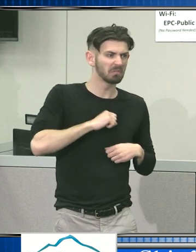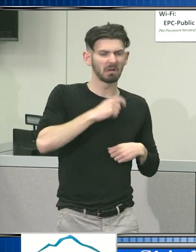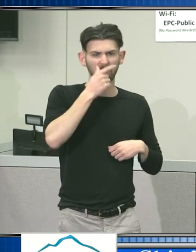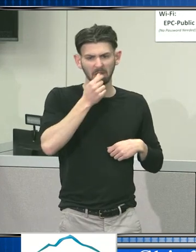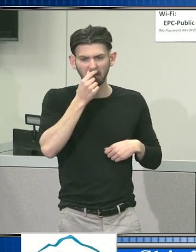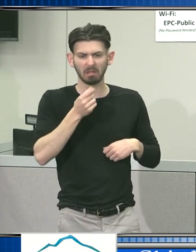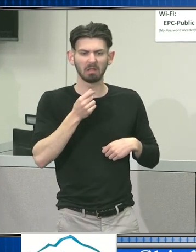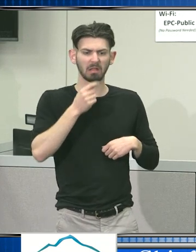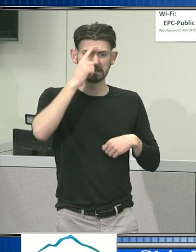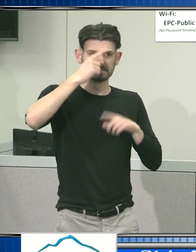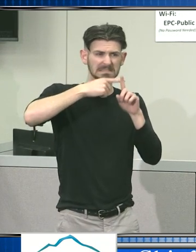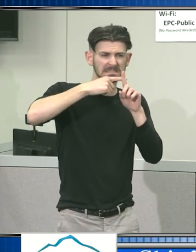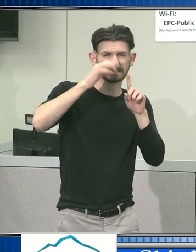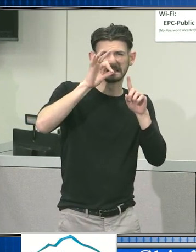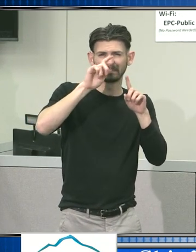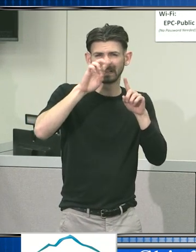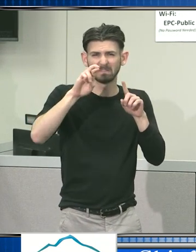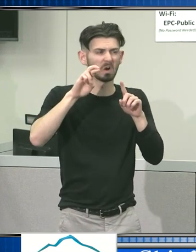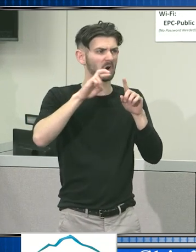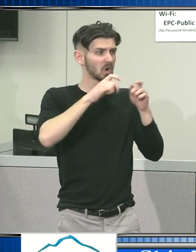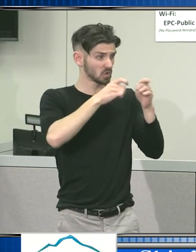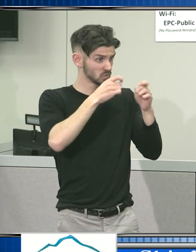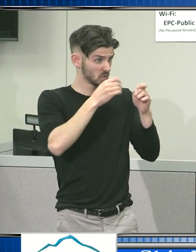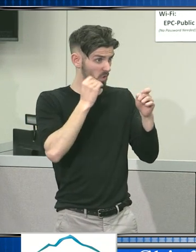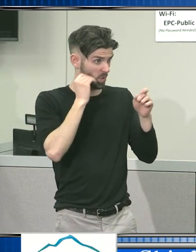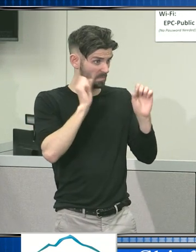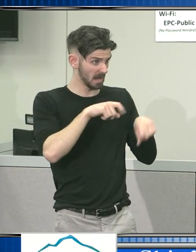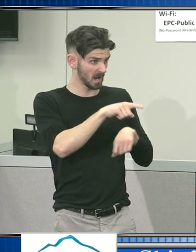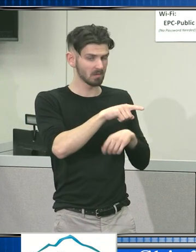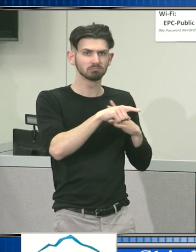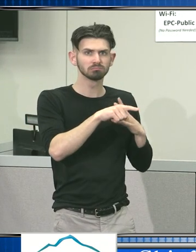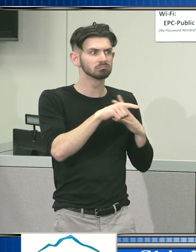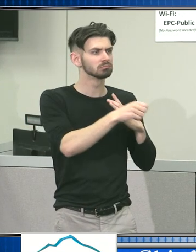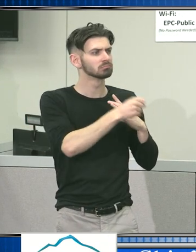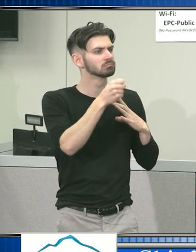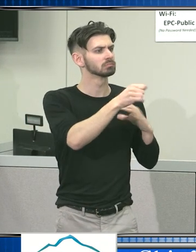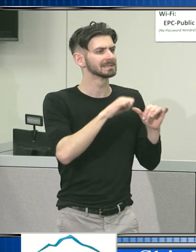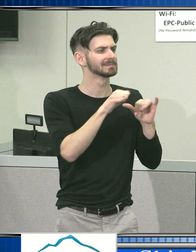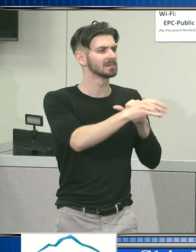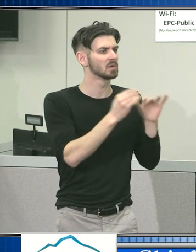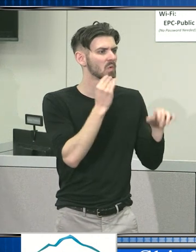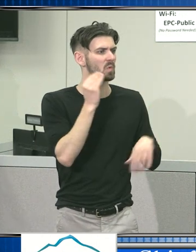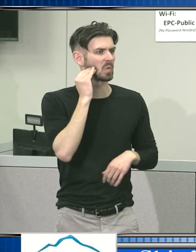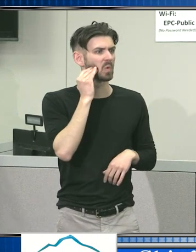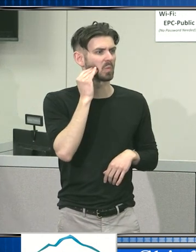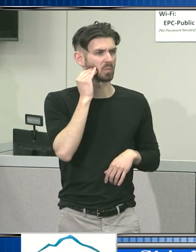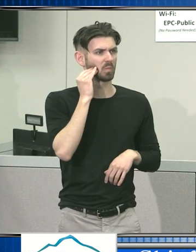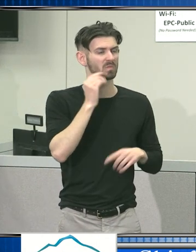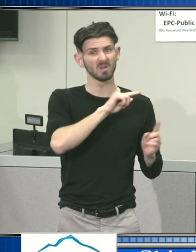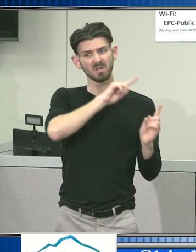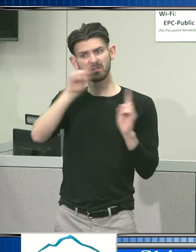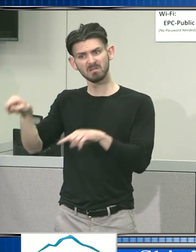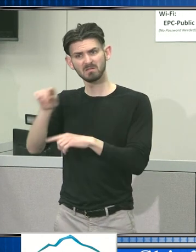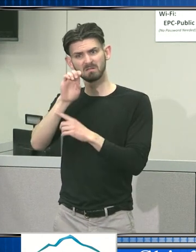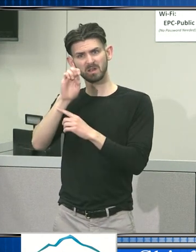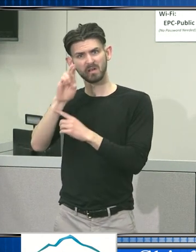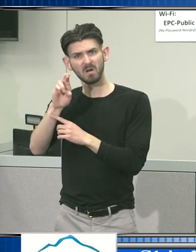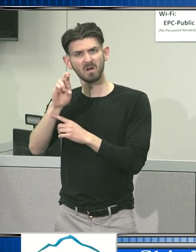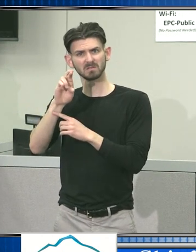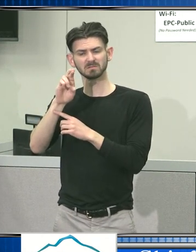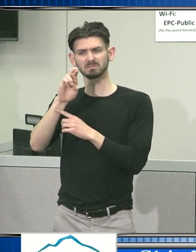a route and information so that they can do exactly that, manage their symptoms at home and not overburden emergency